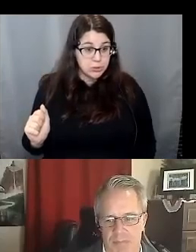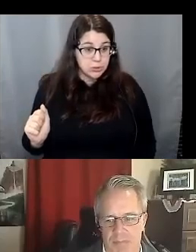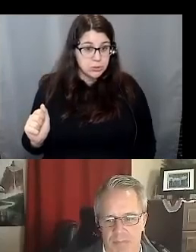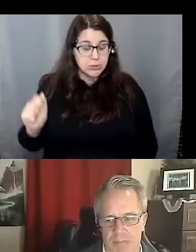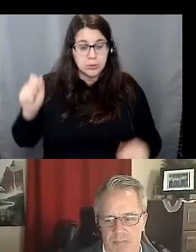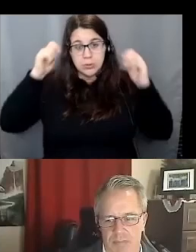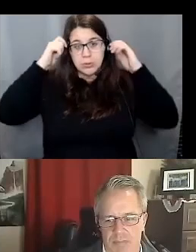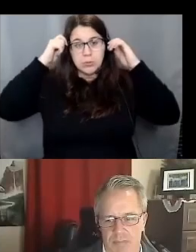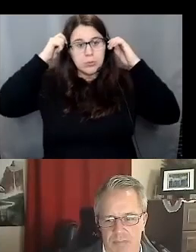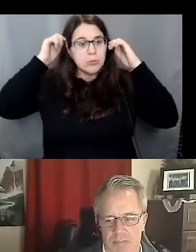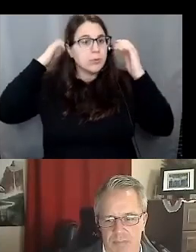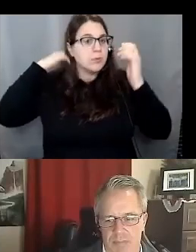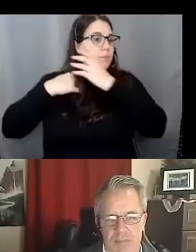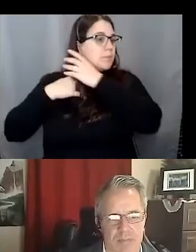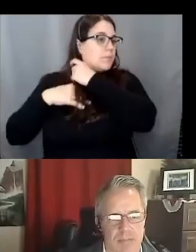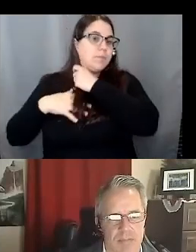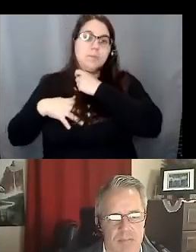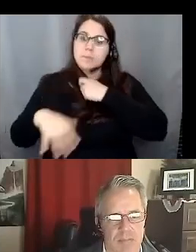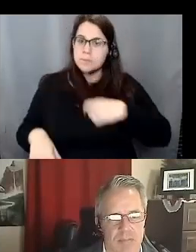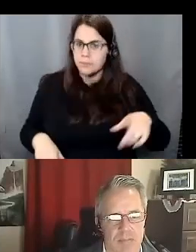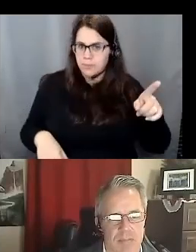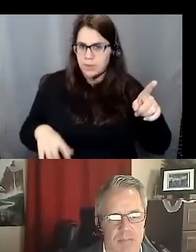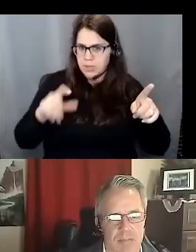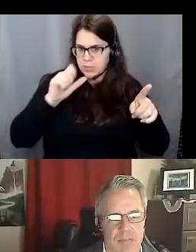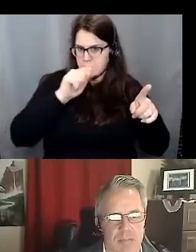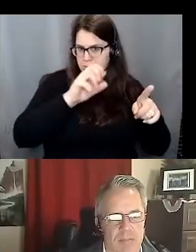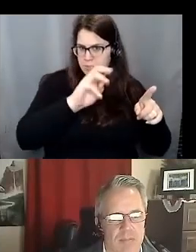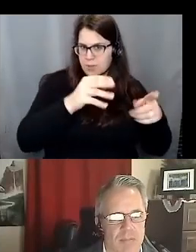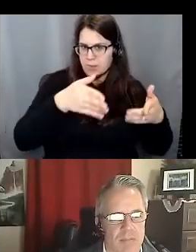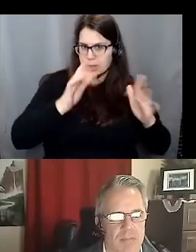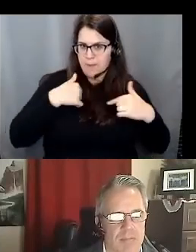And Tom, if you want to give me the controls, I will go ahead